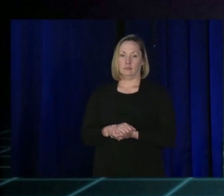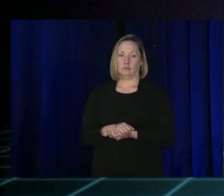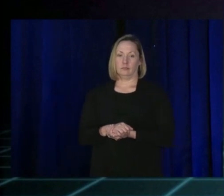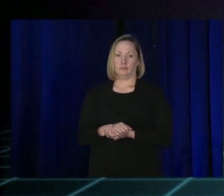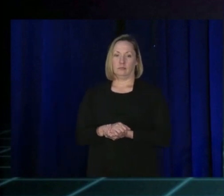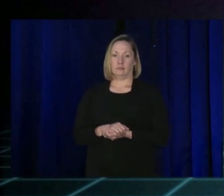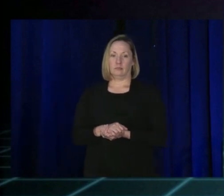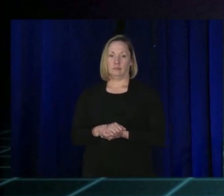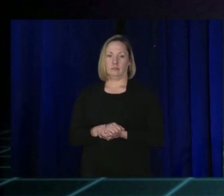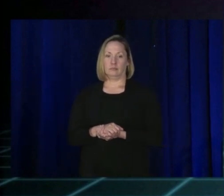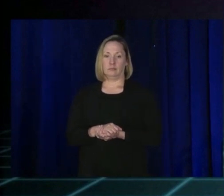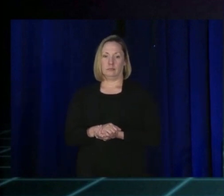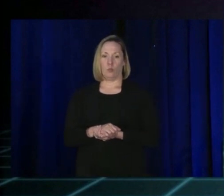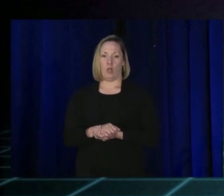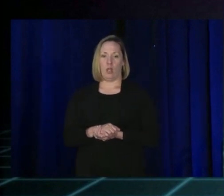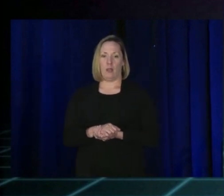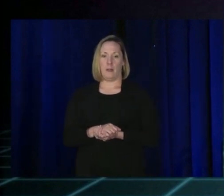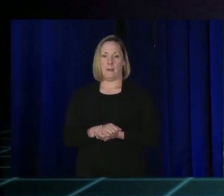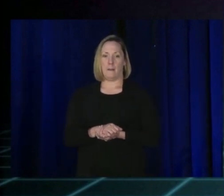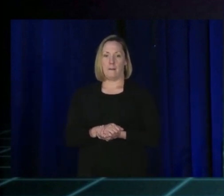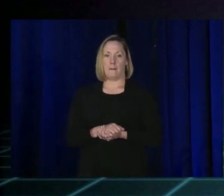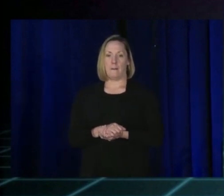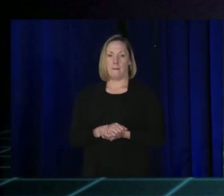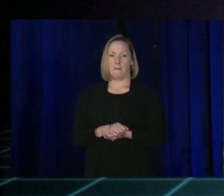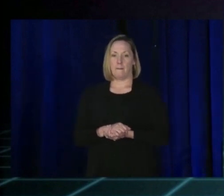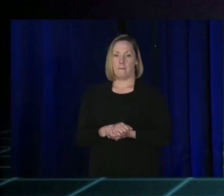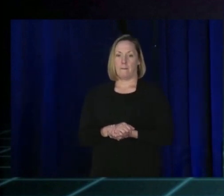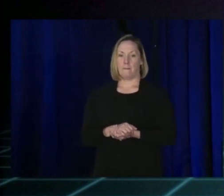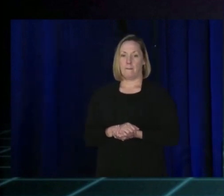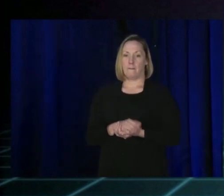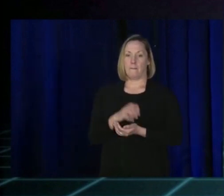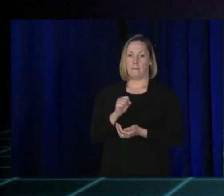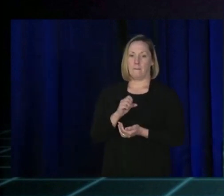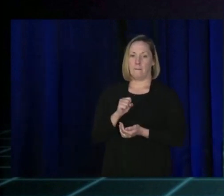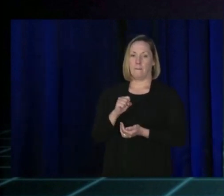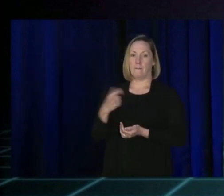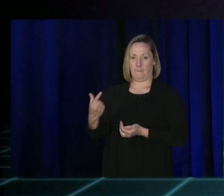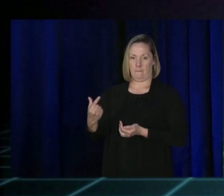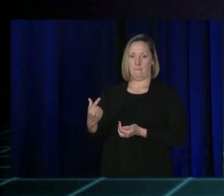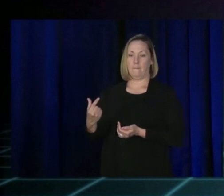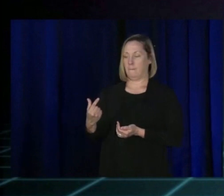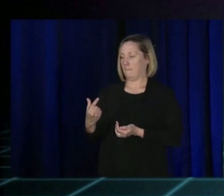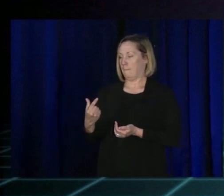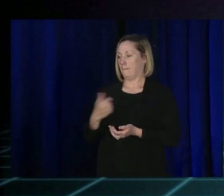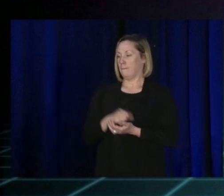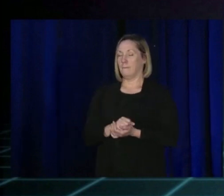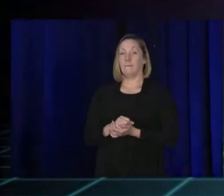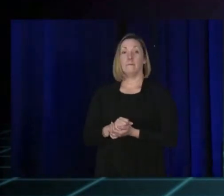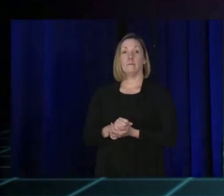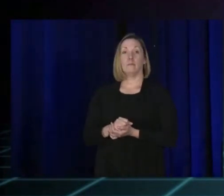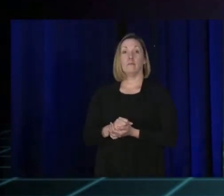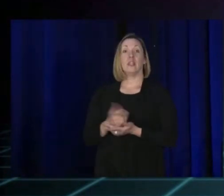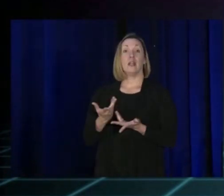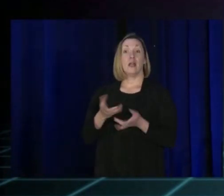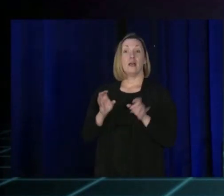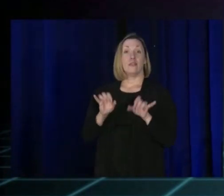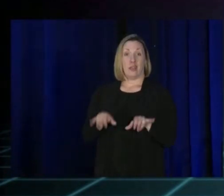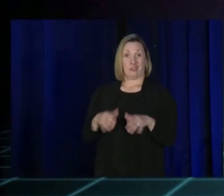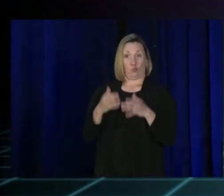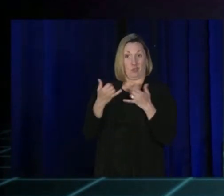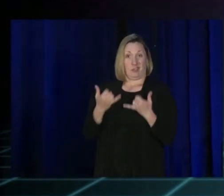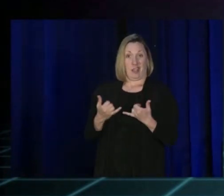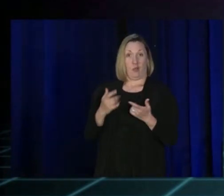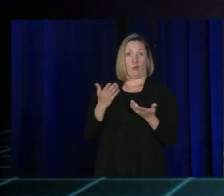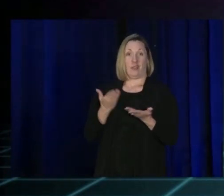Okay, so static site generation, also known as SSG, is where now things change a little